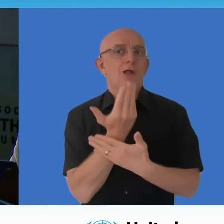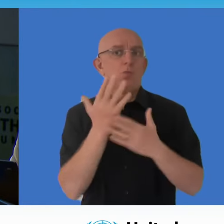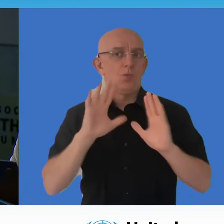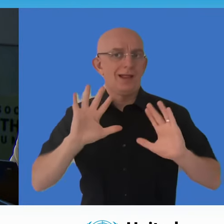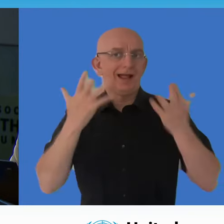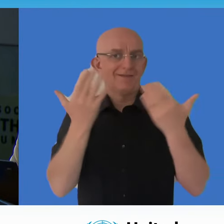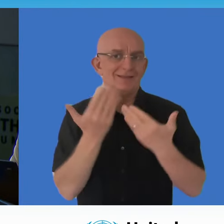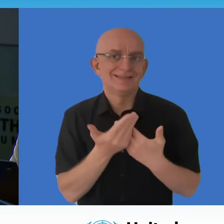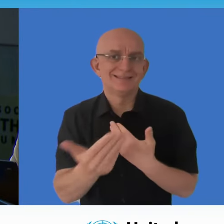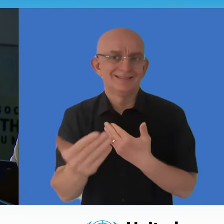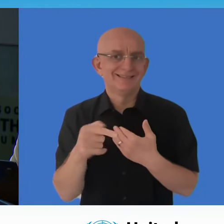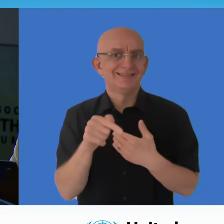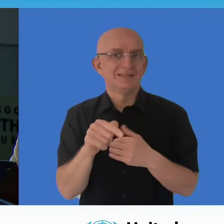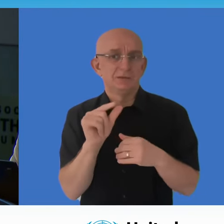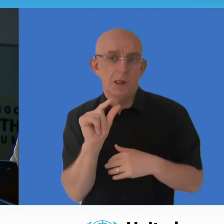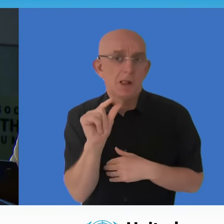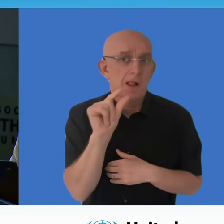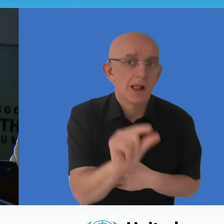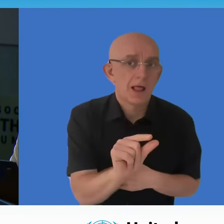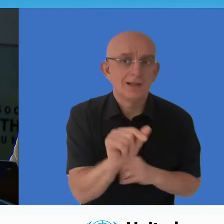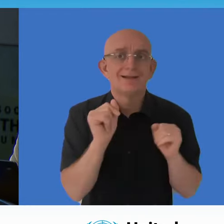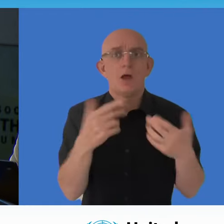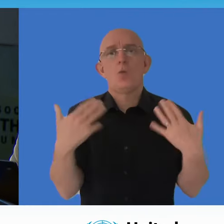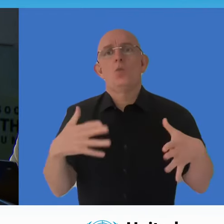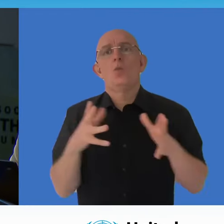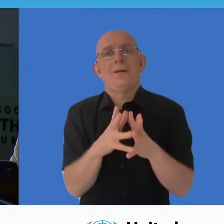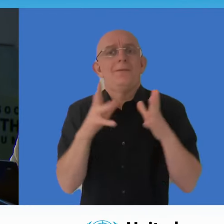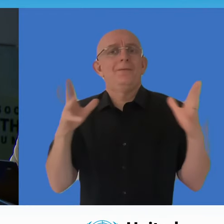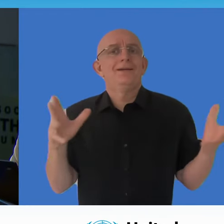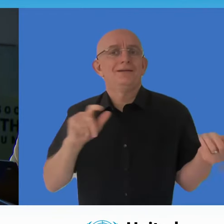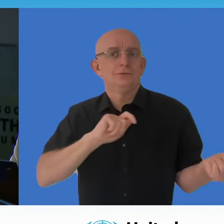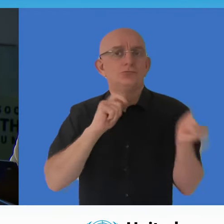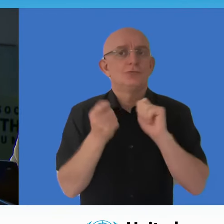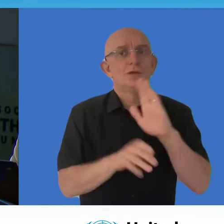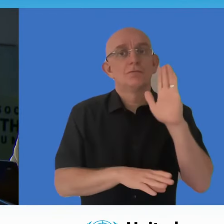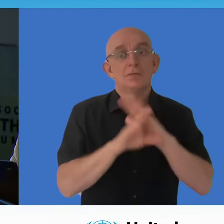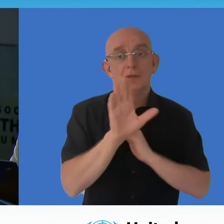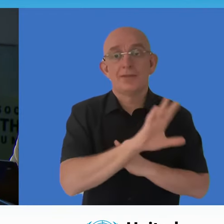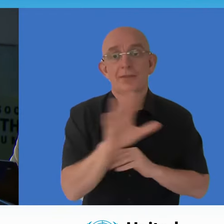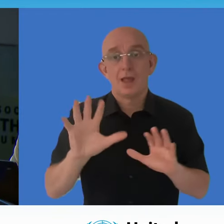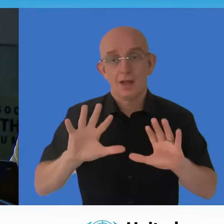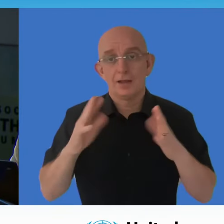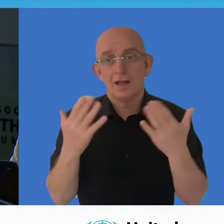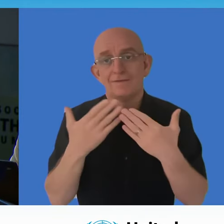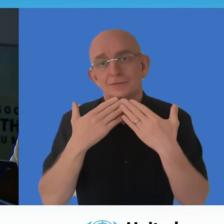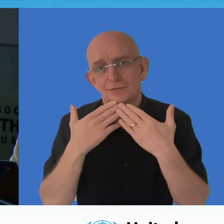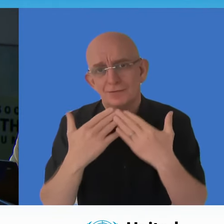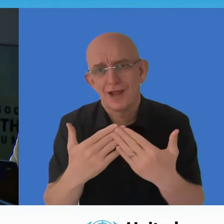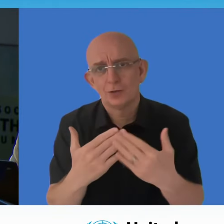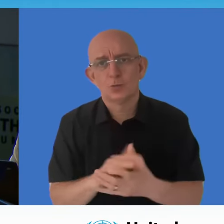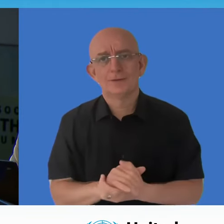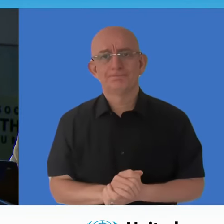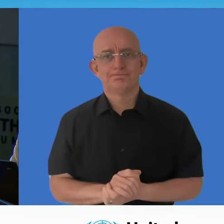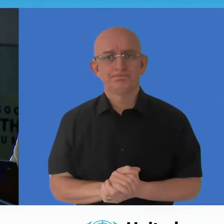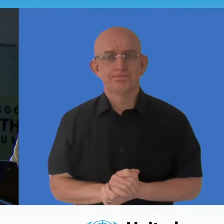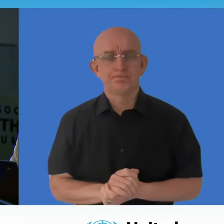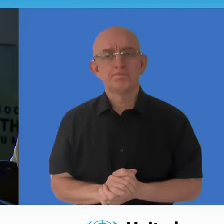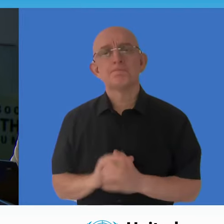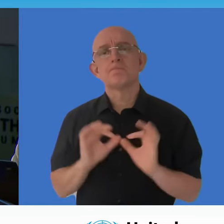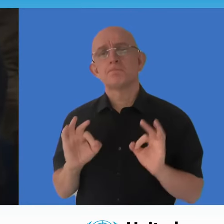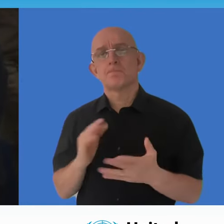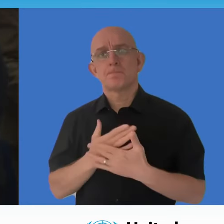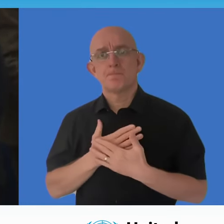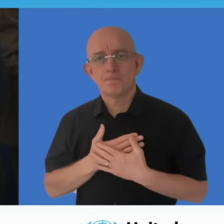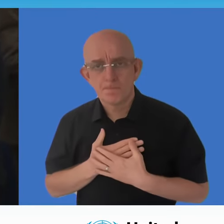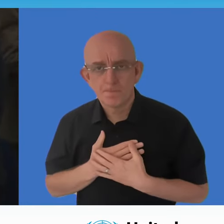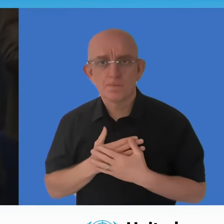them. Thank you. Thank you so much. Please note that we're also honored to have you here, Abubakar. So now it's time for the second